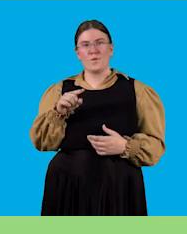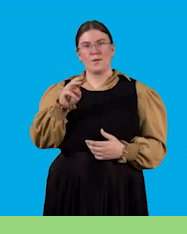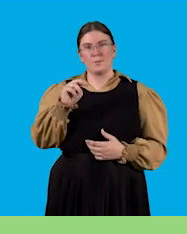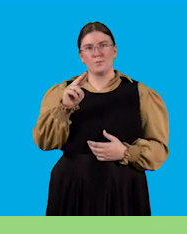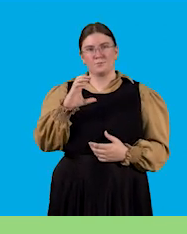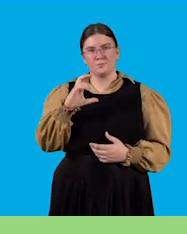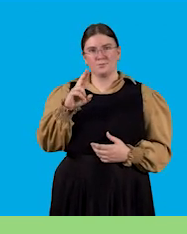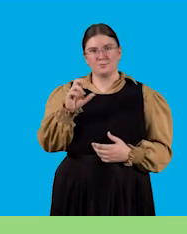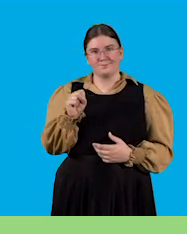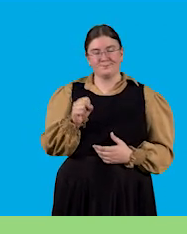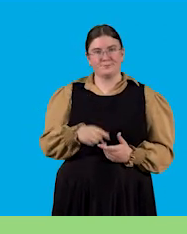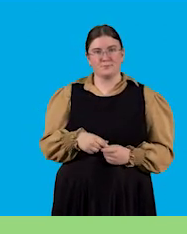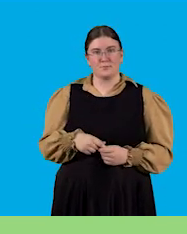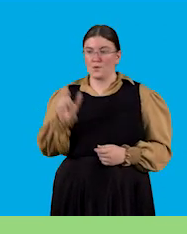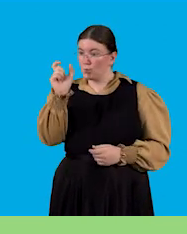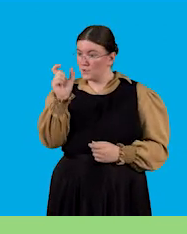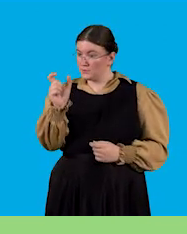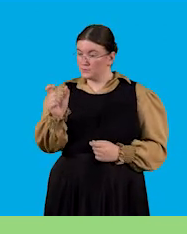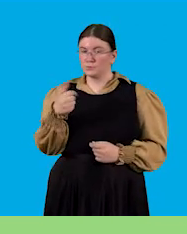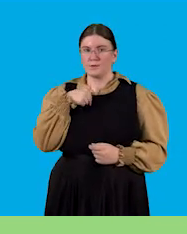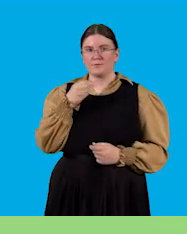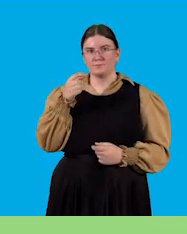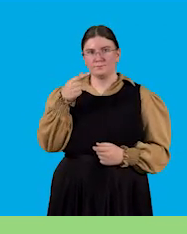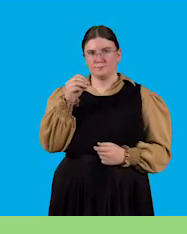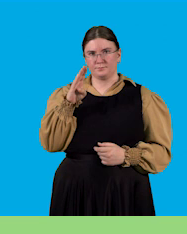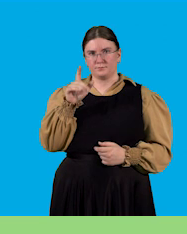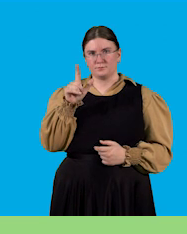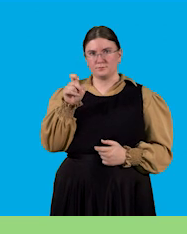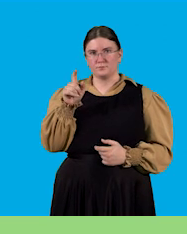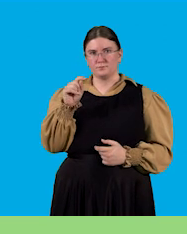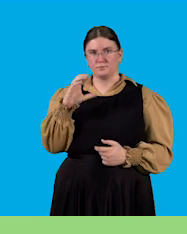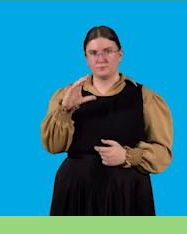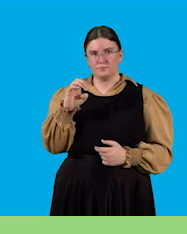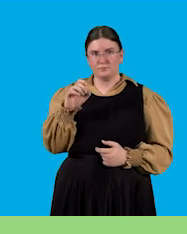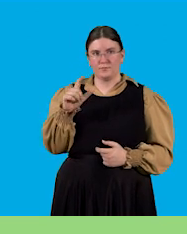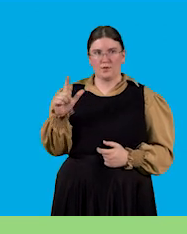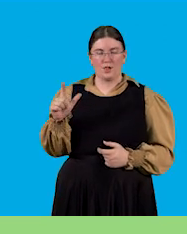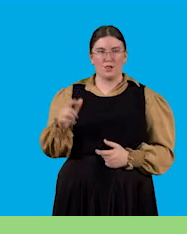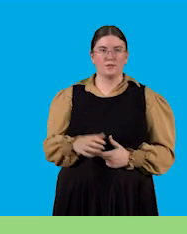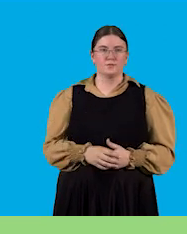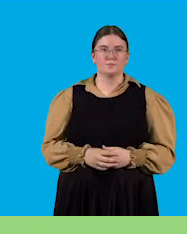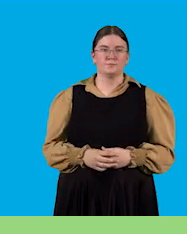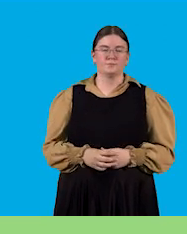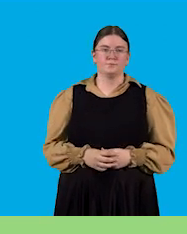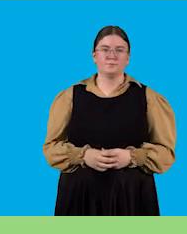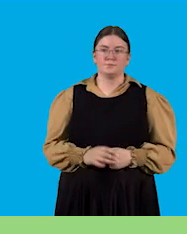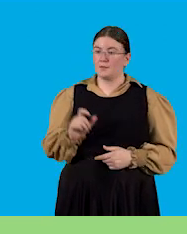the box with words, we have goblet cells, and goblet cells